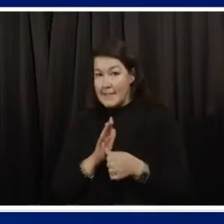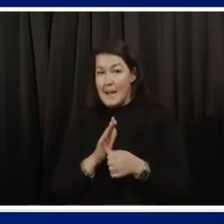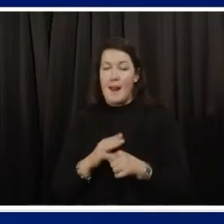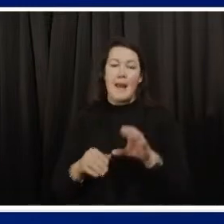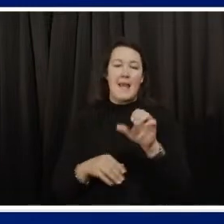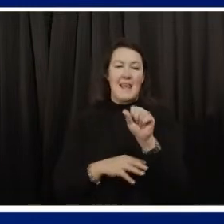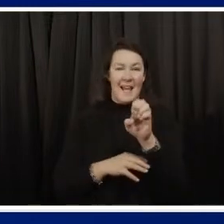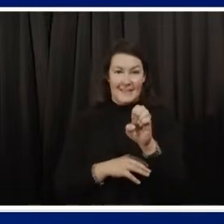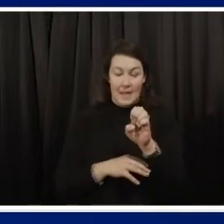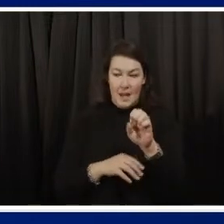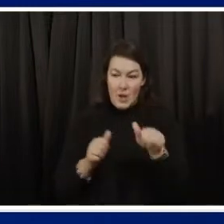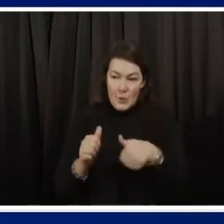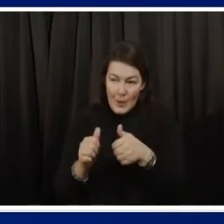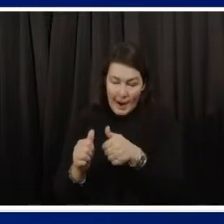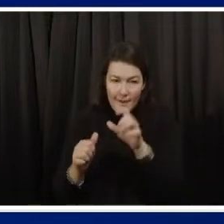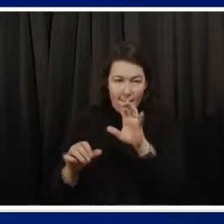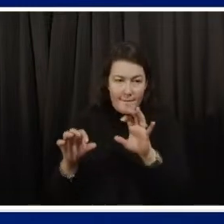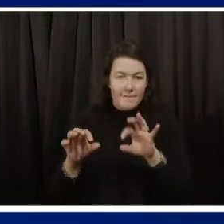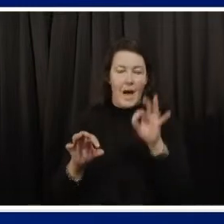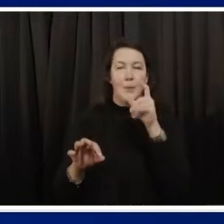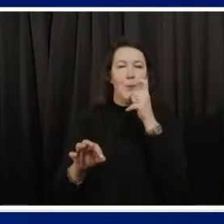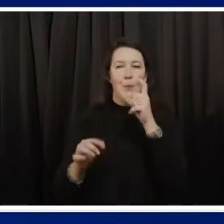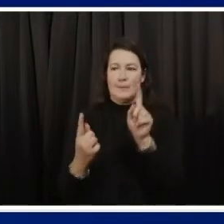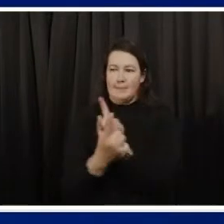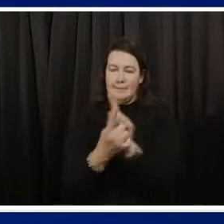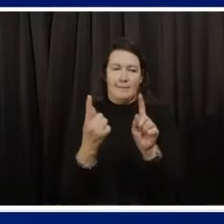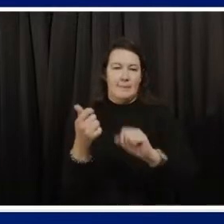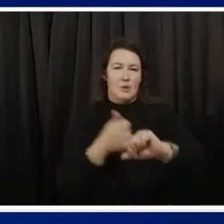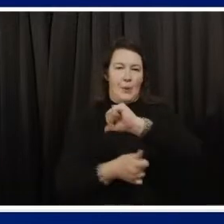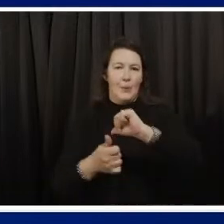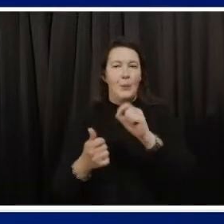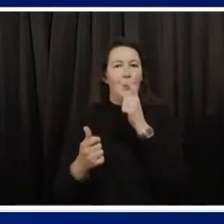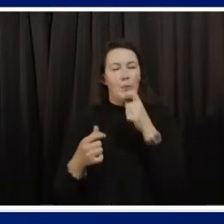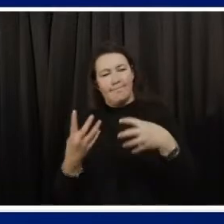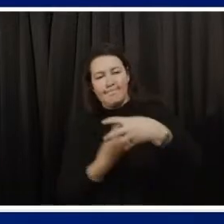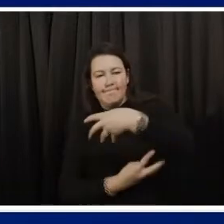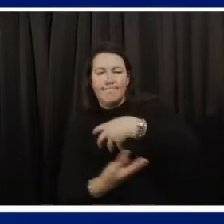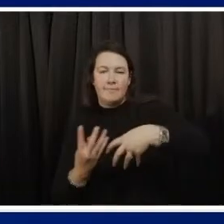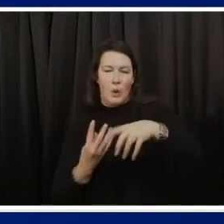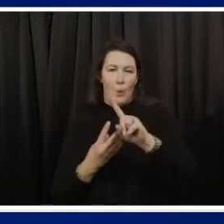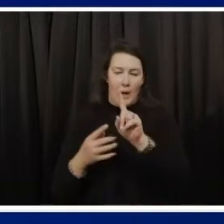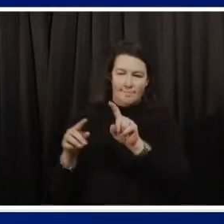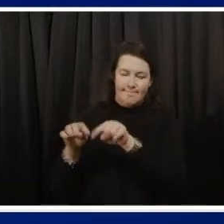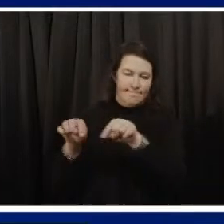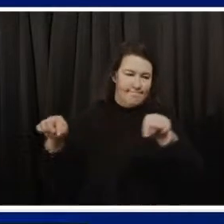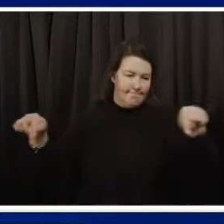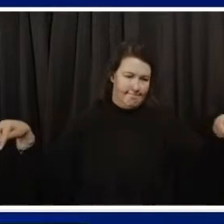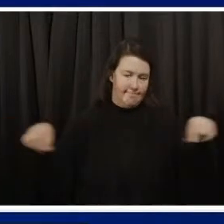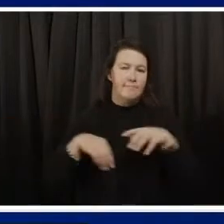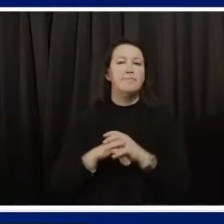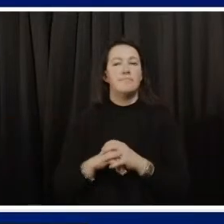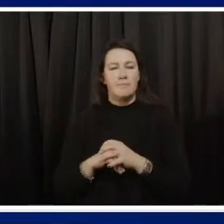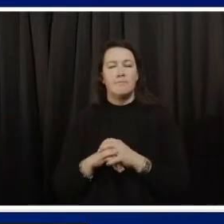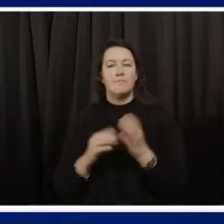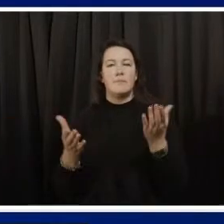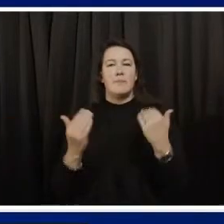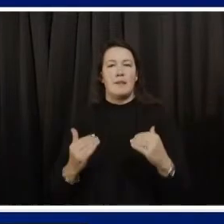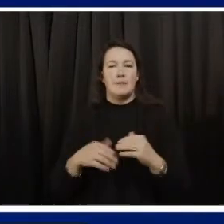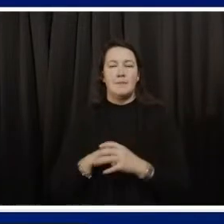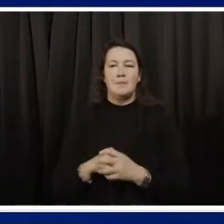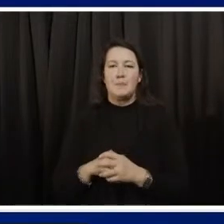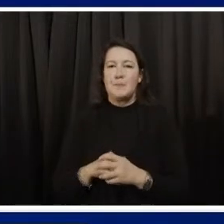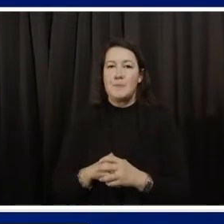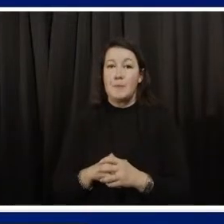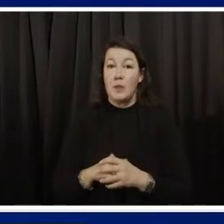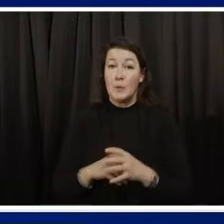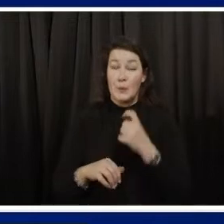strategies. And finally, traveler monitoring is something that we have also enhanced in recent weeks. Next slide, please. So as